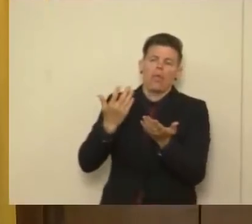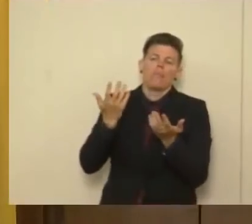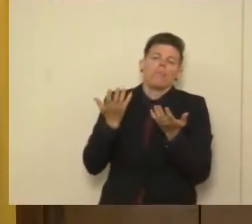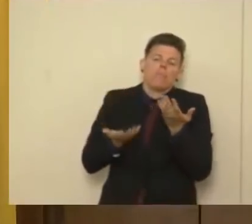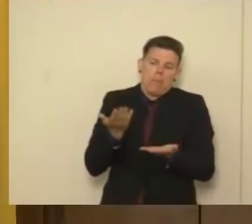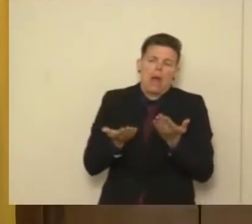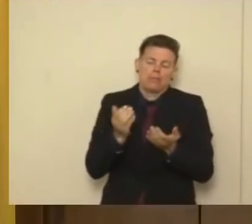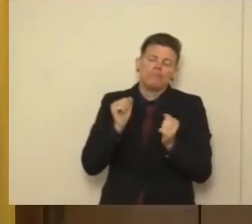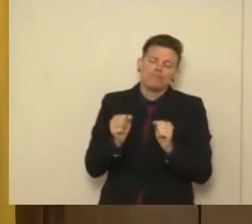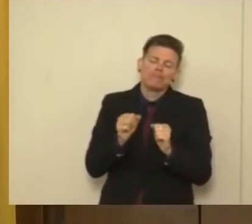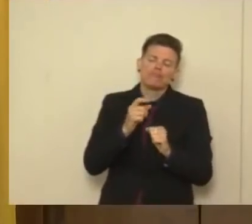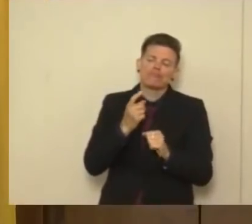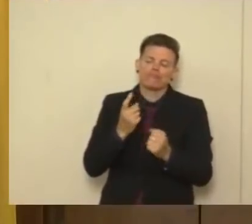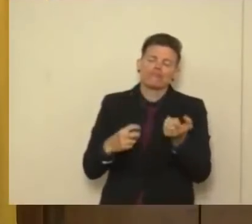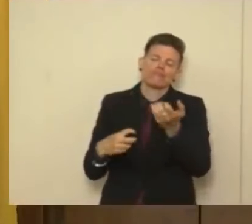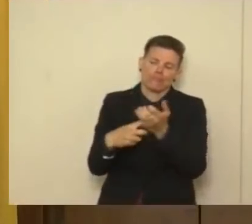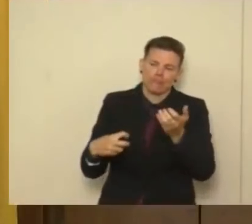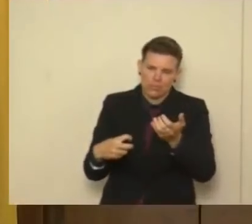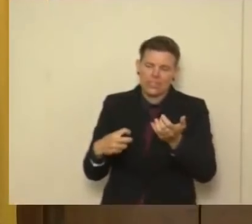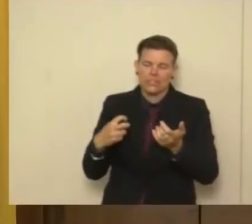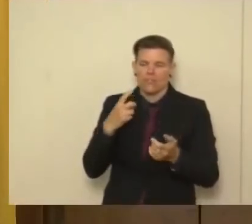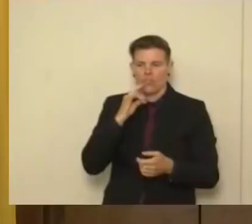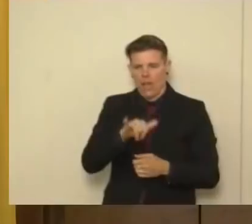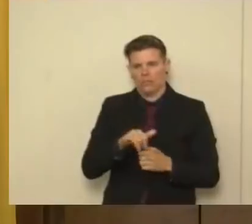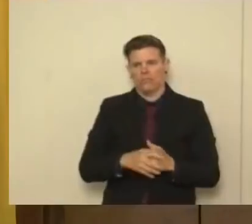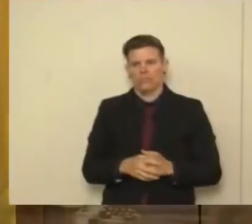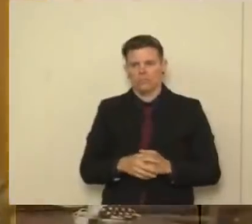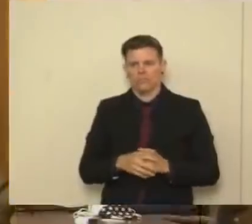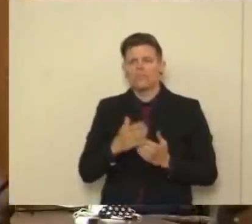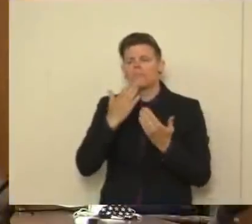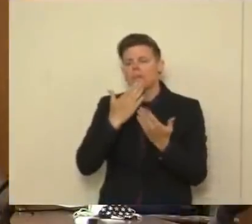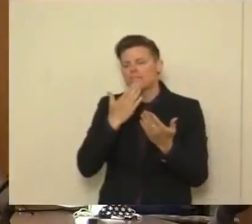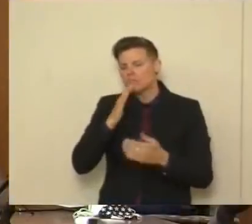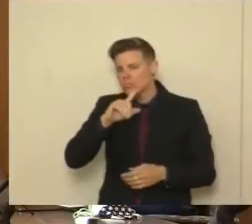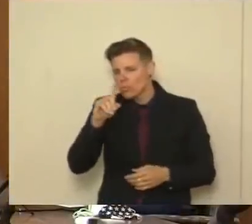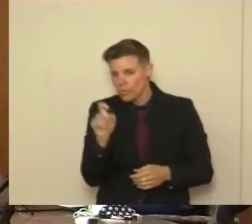a good clarification, and I appreciate the question very much.